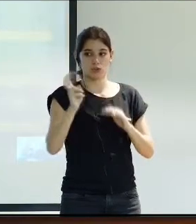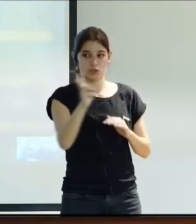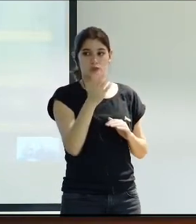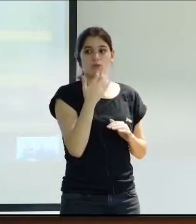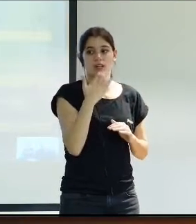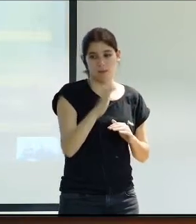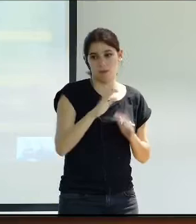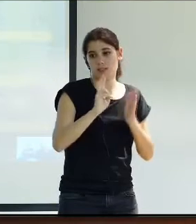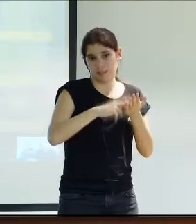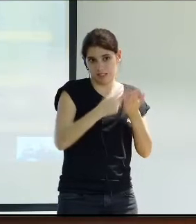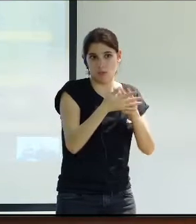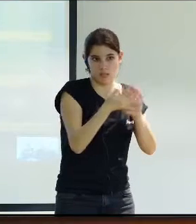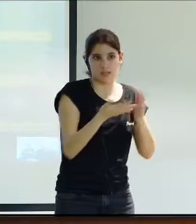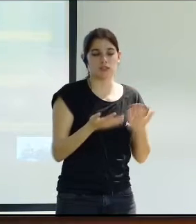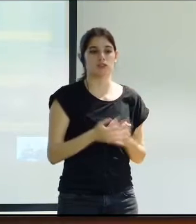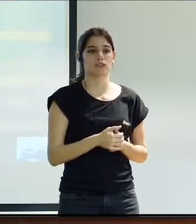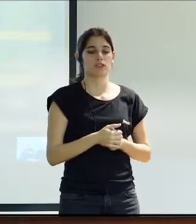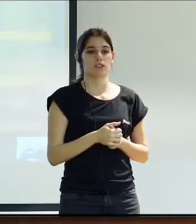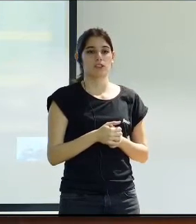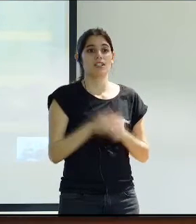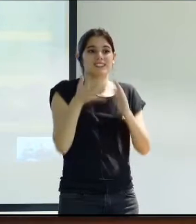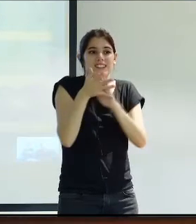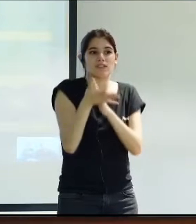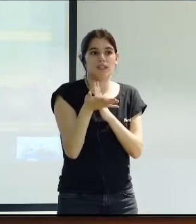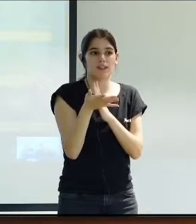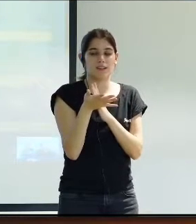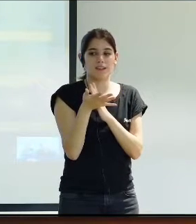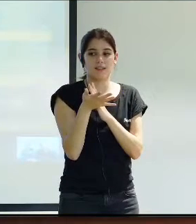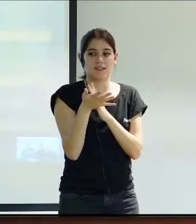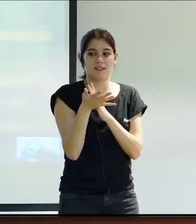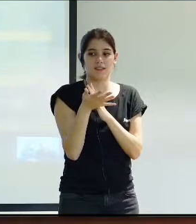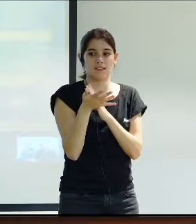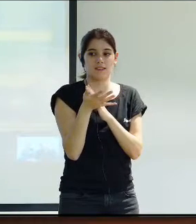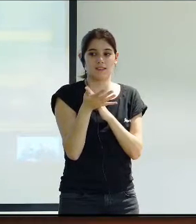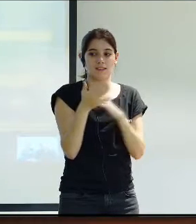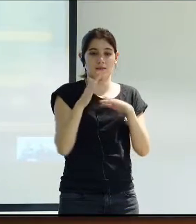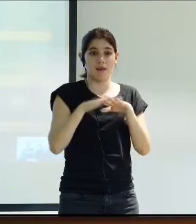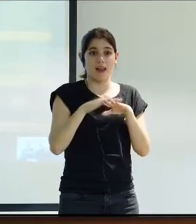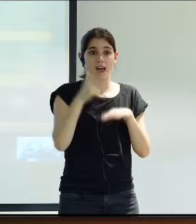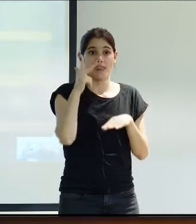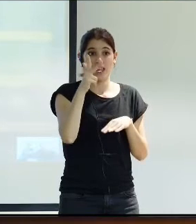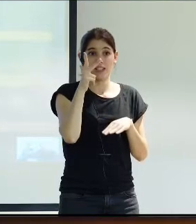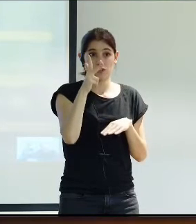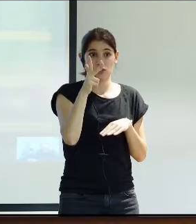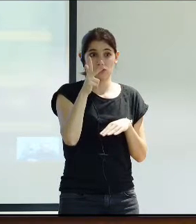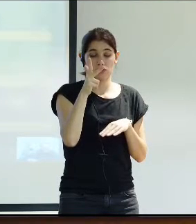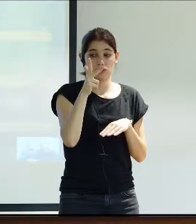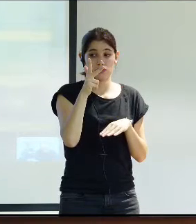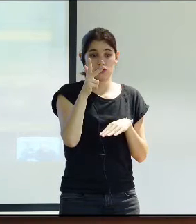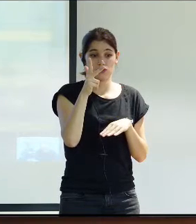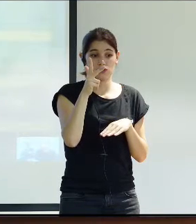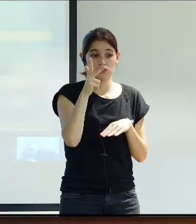So to have the right or the ability to be living